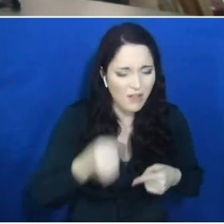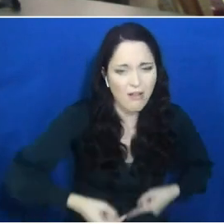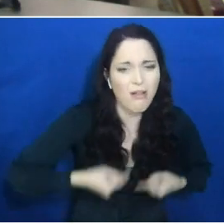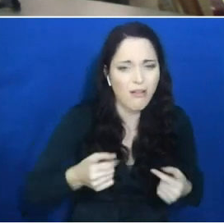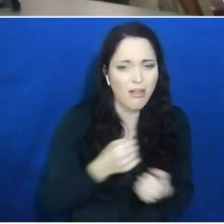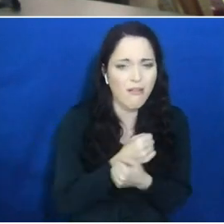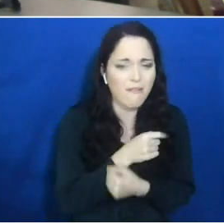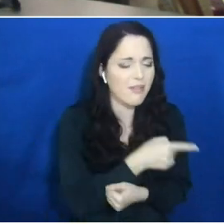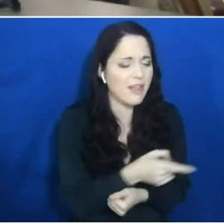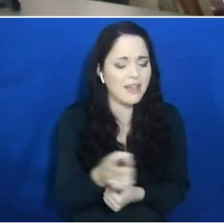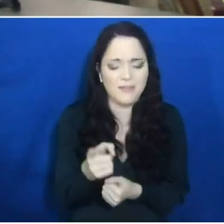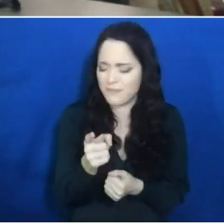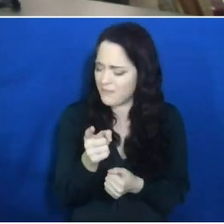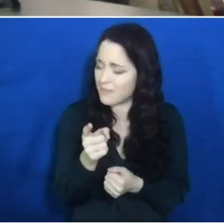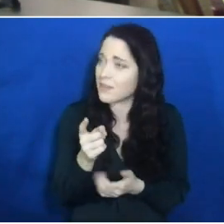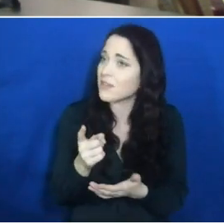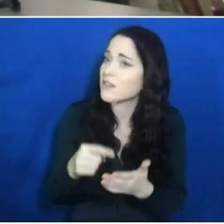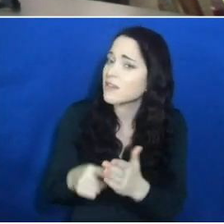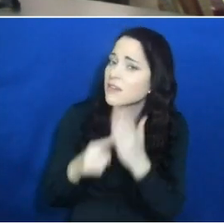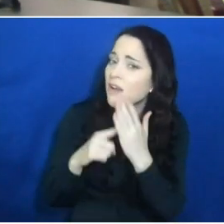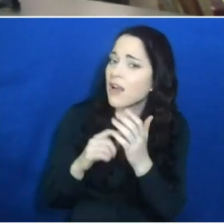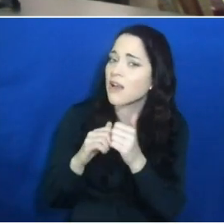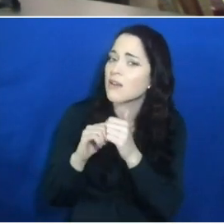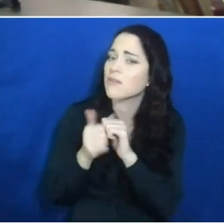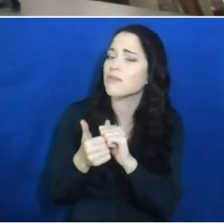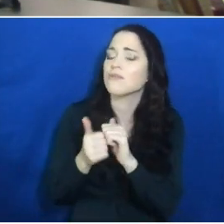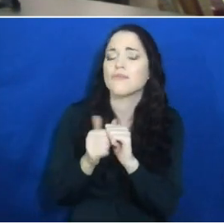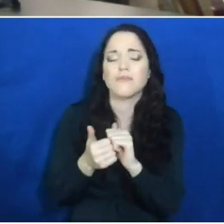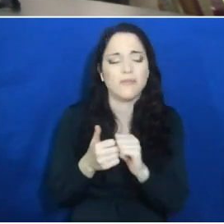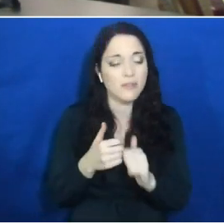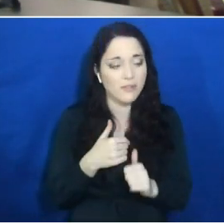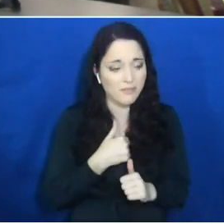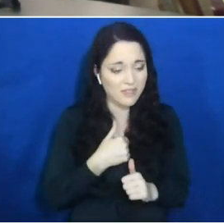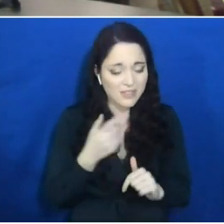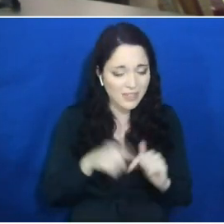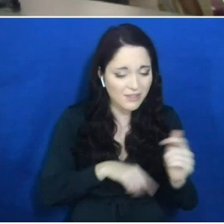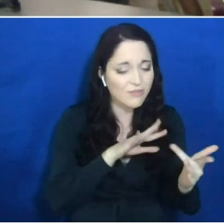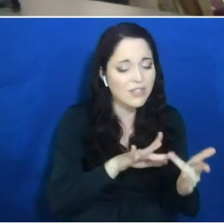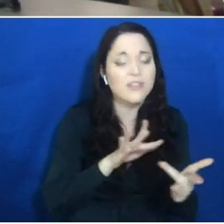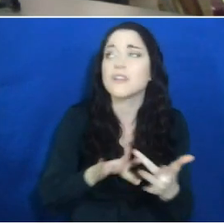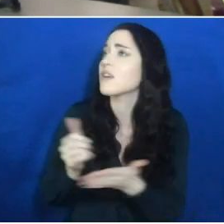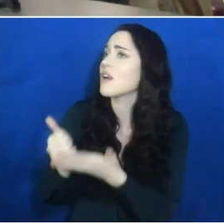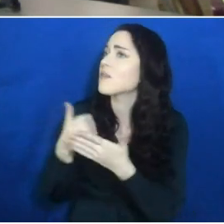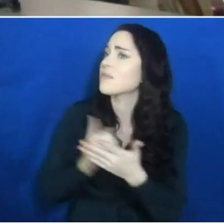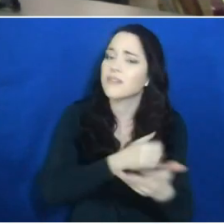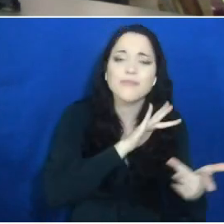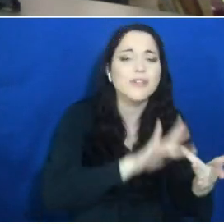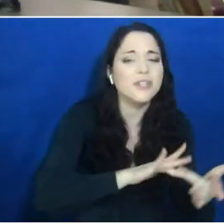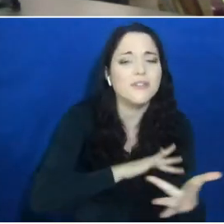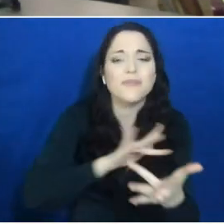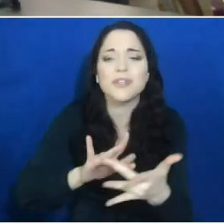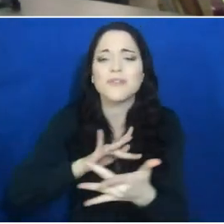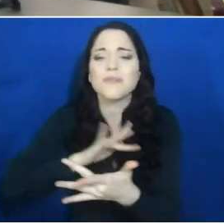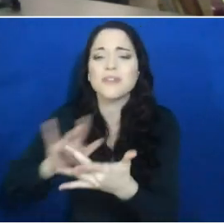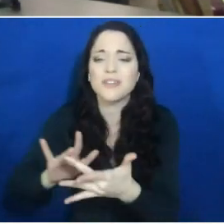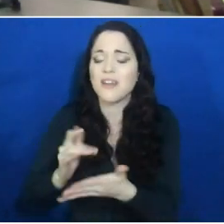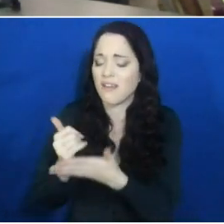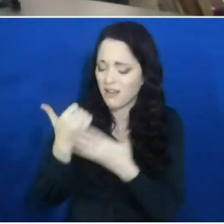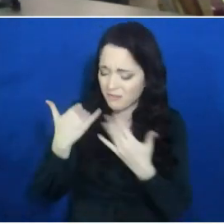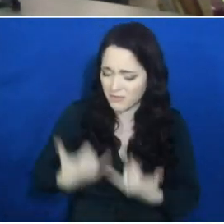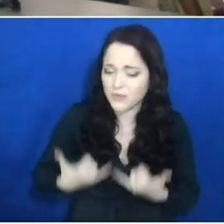Show me how to reach the unreachable. Help me now to do